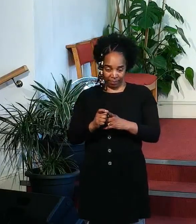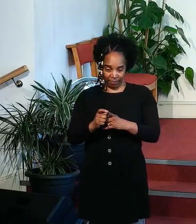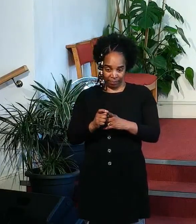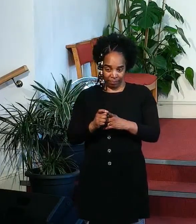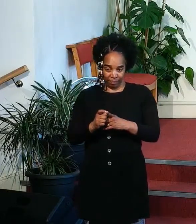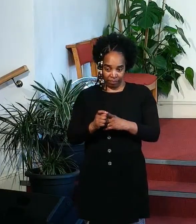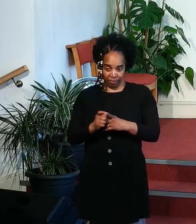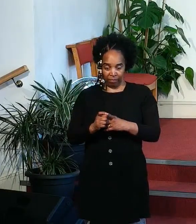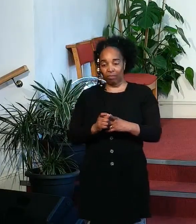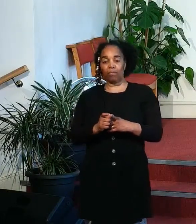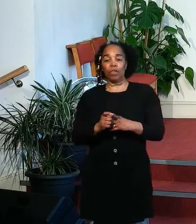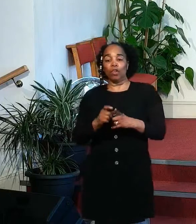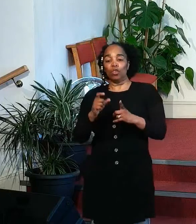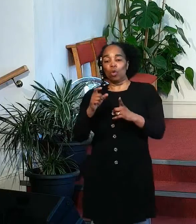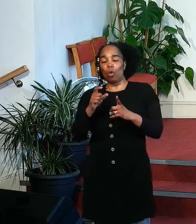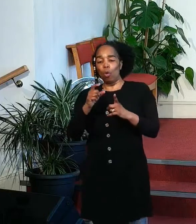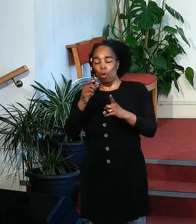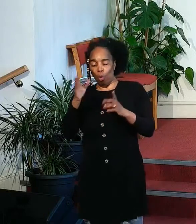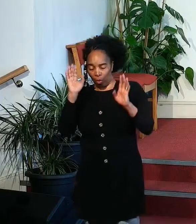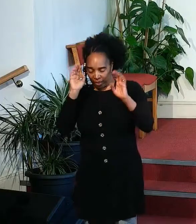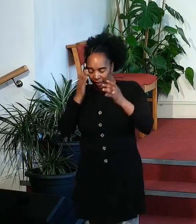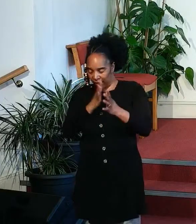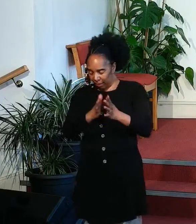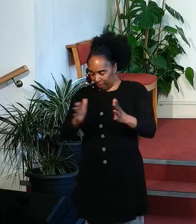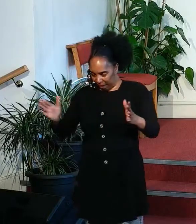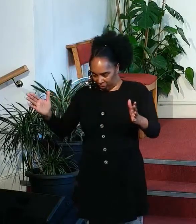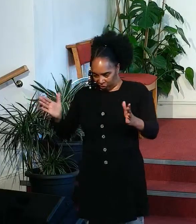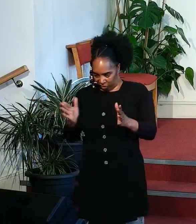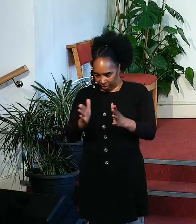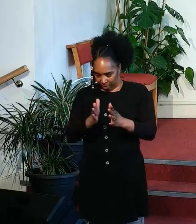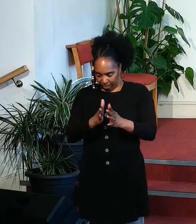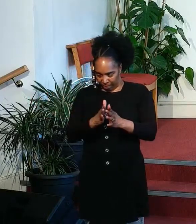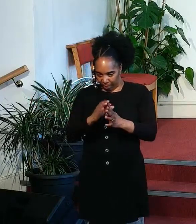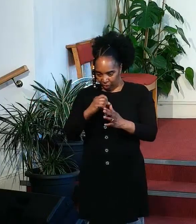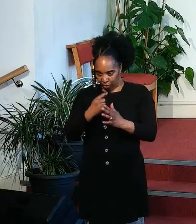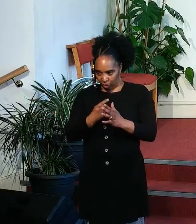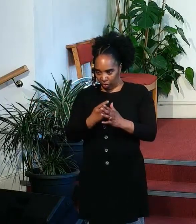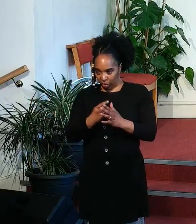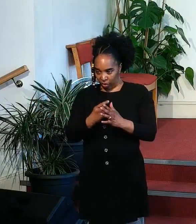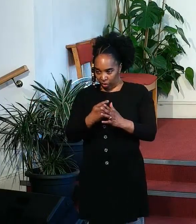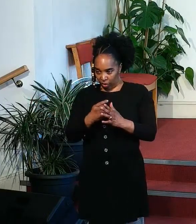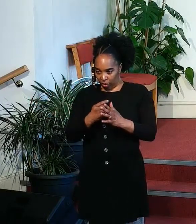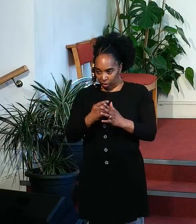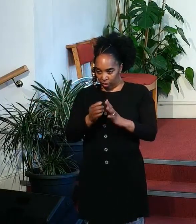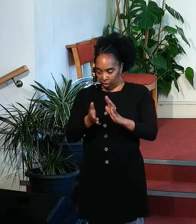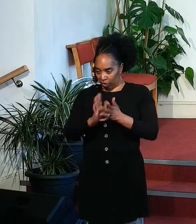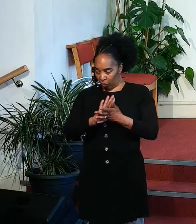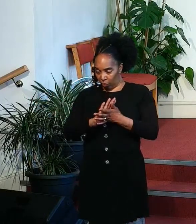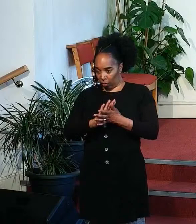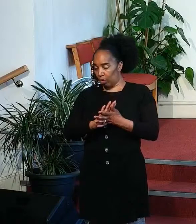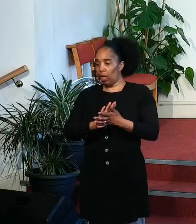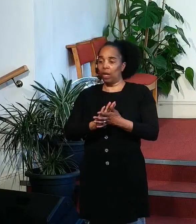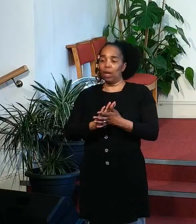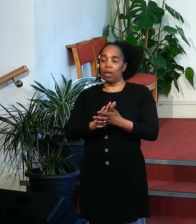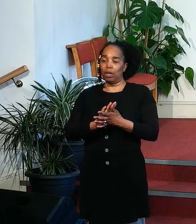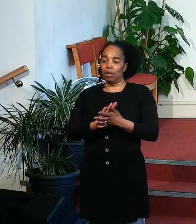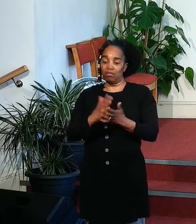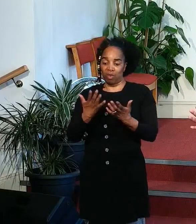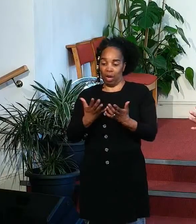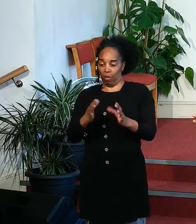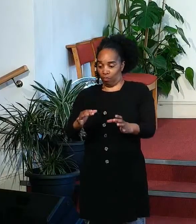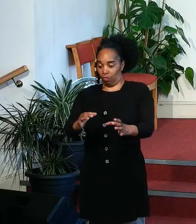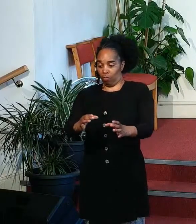ASD now, we've moved it away out of the learning disability definition. I'm not sure you're aware of that. ADHD is